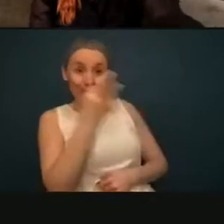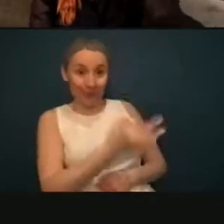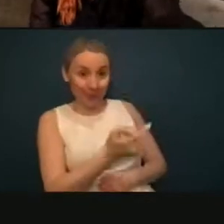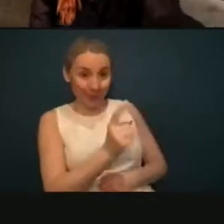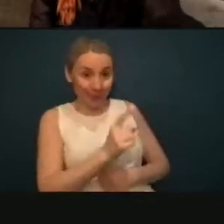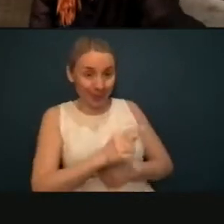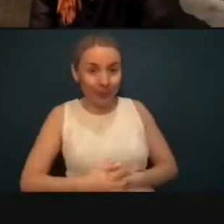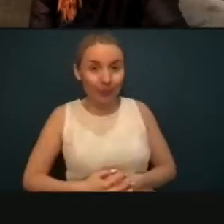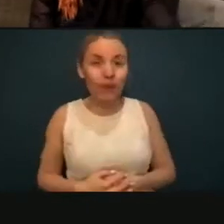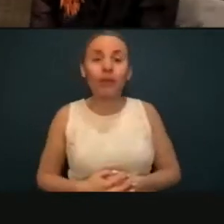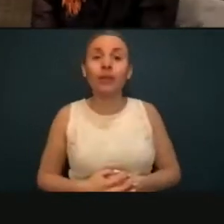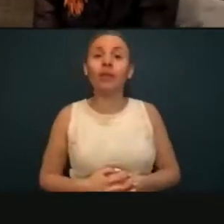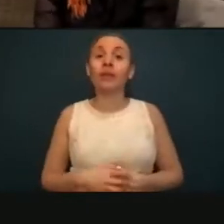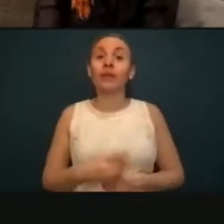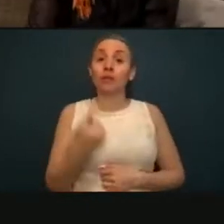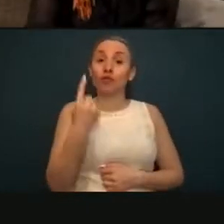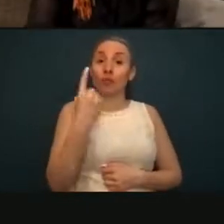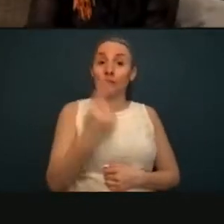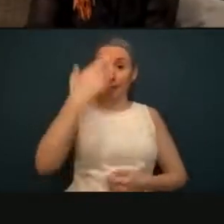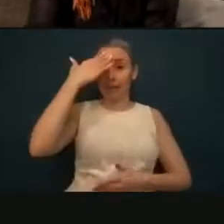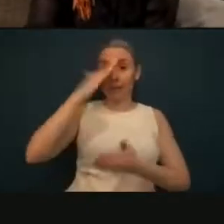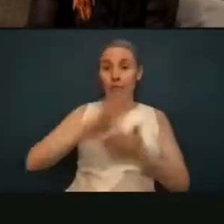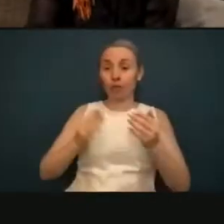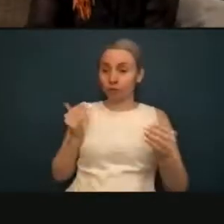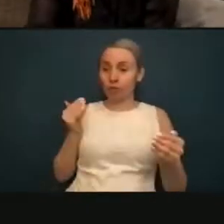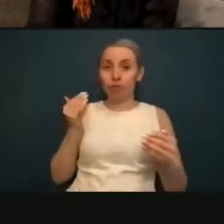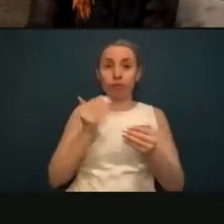your experience of working remotely?